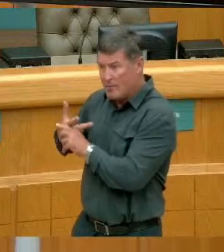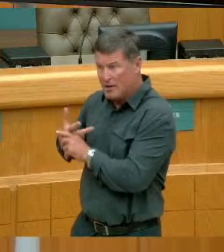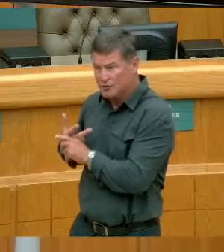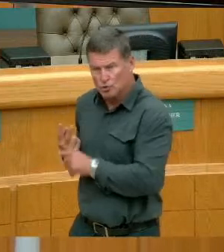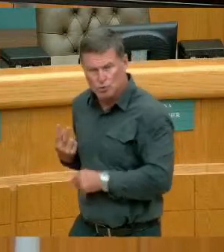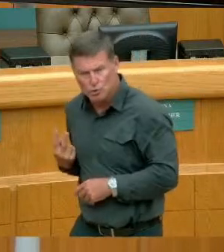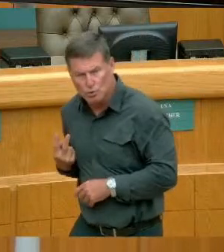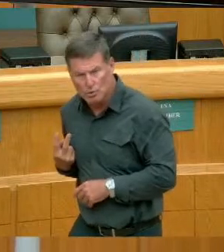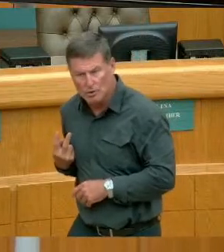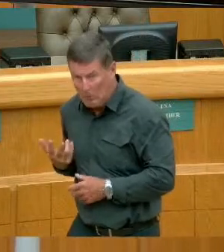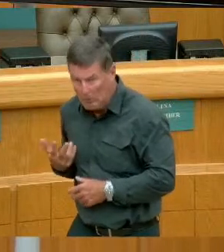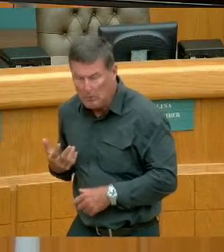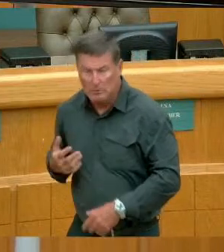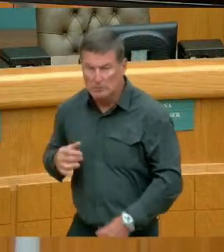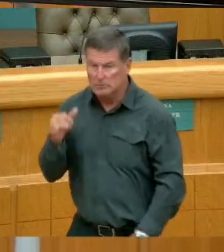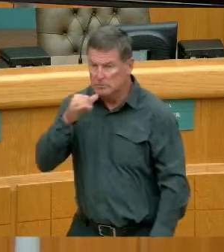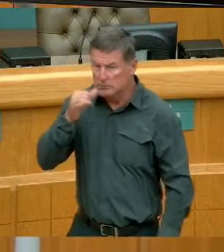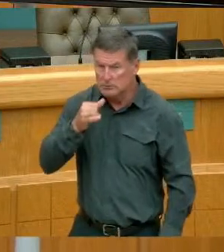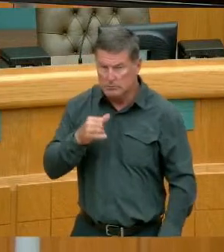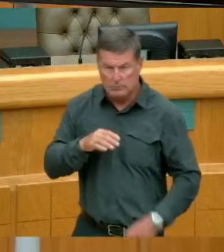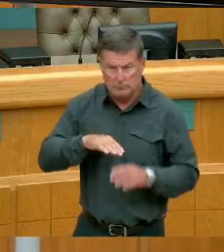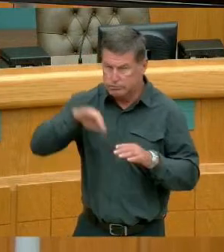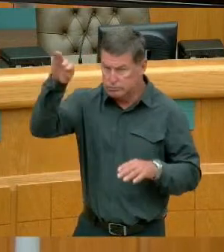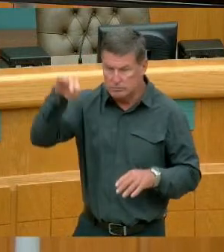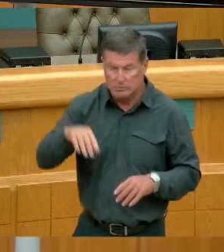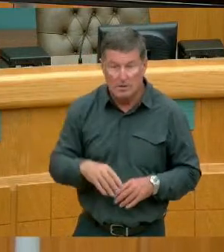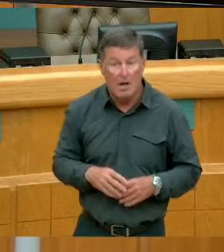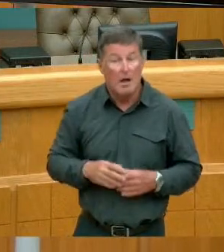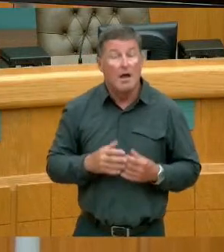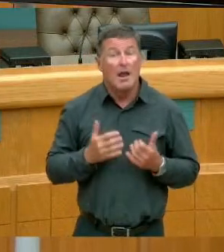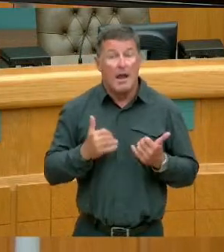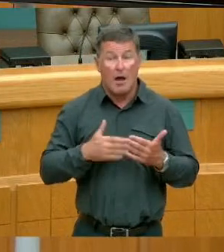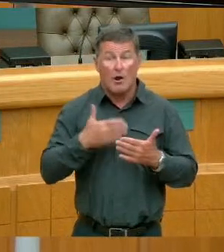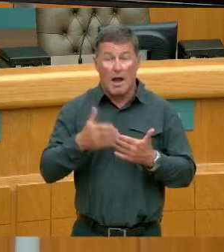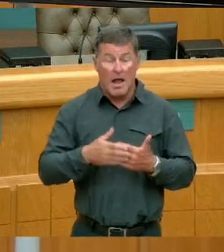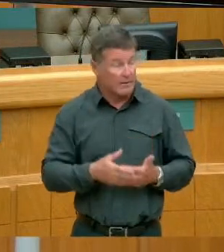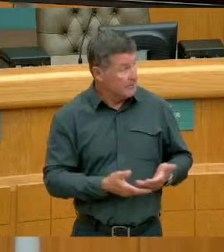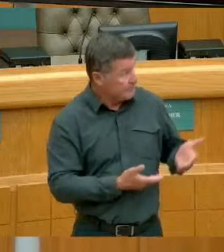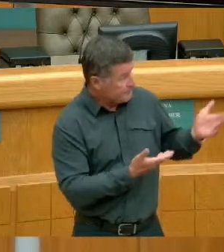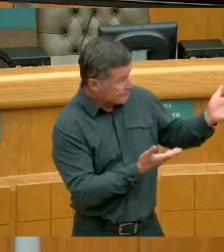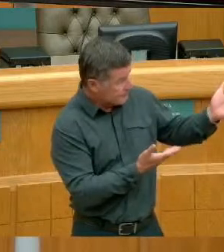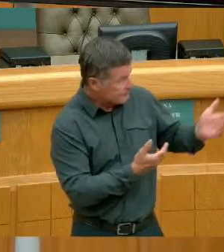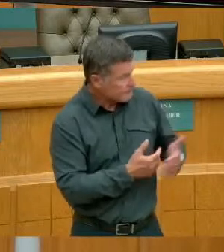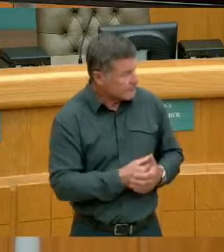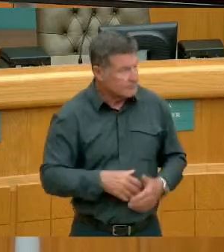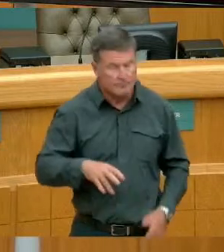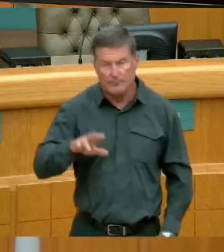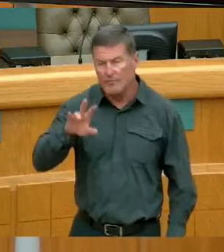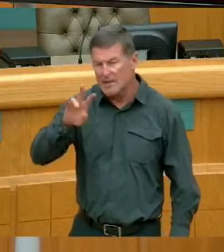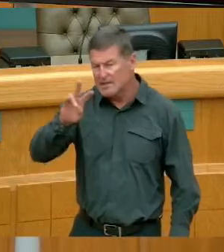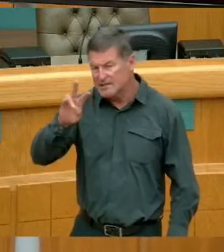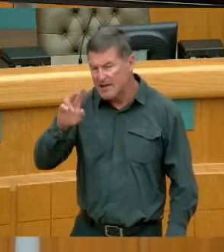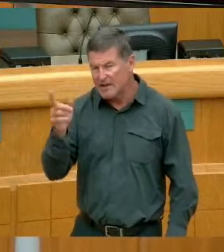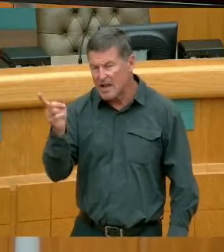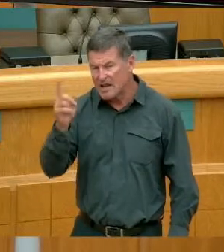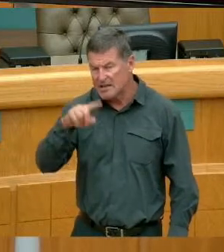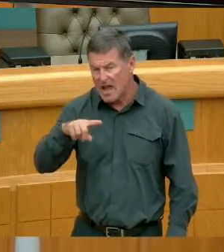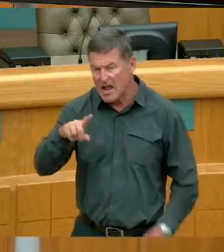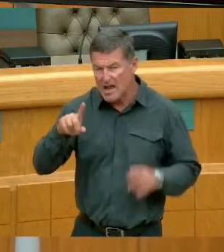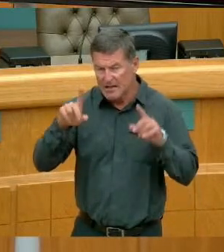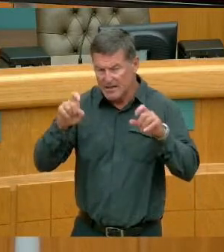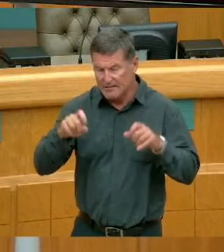there. I think it's going to be, here we go, 7-day testing. So you can see the lines going up and down of the daily test